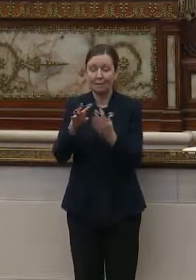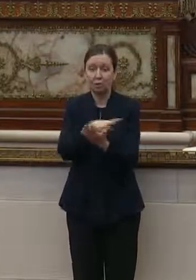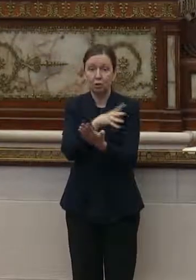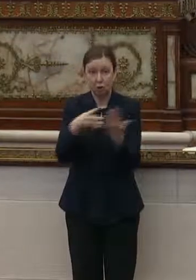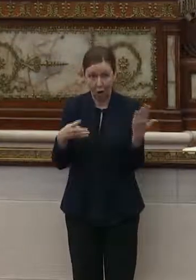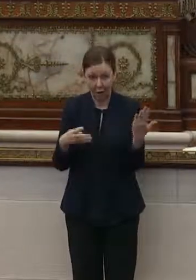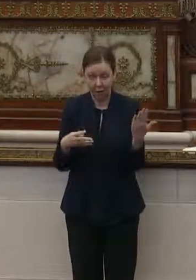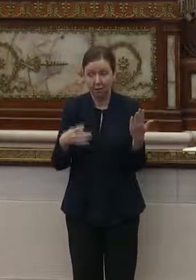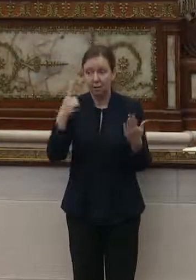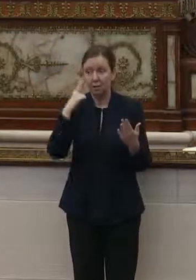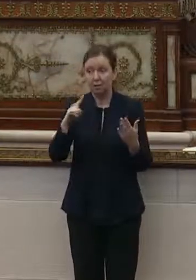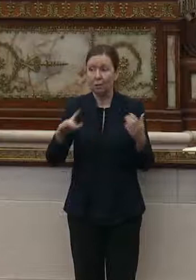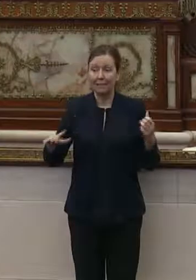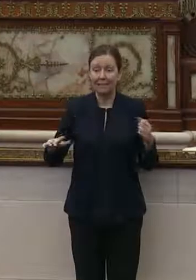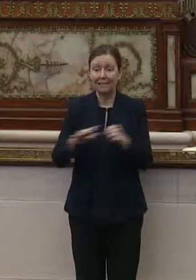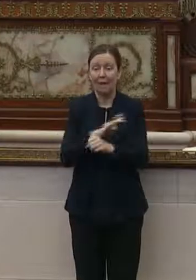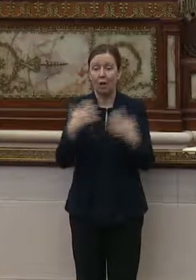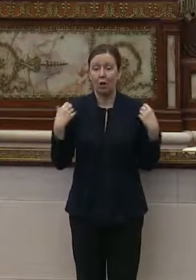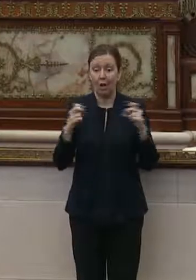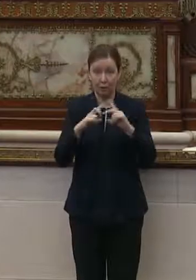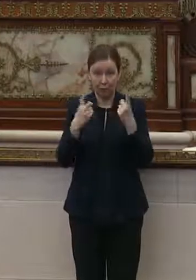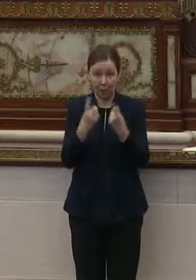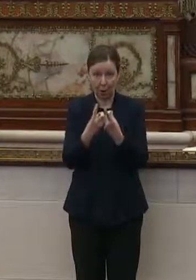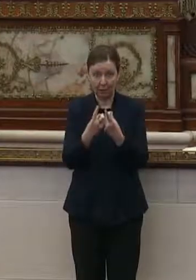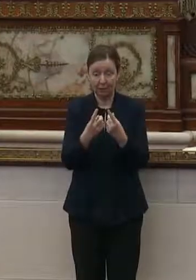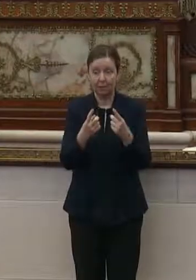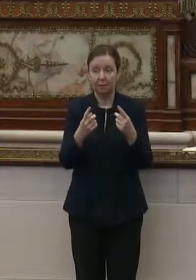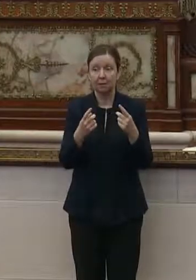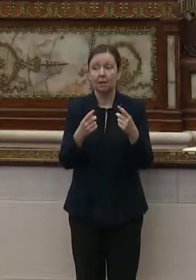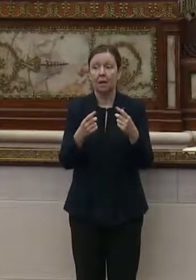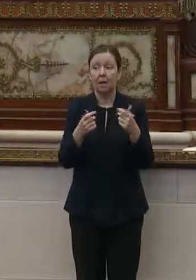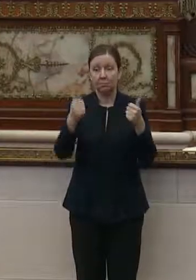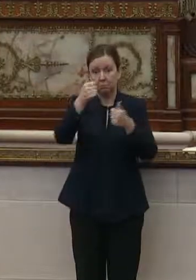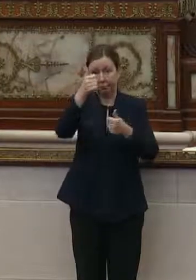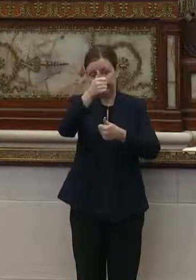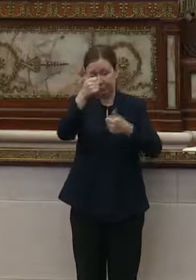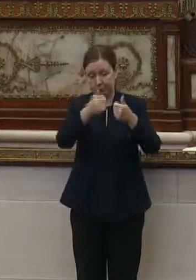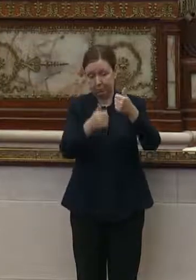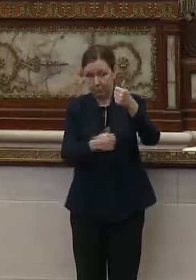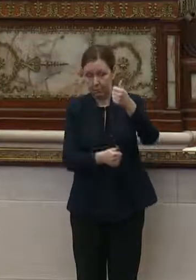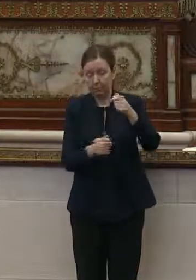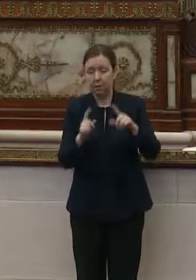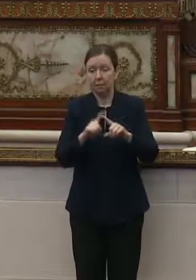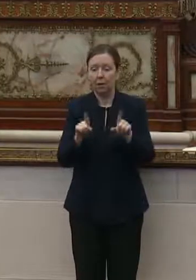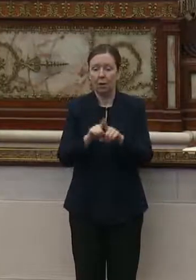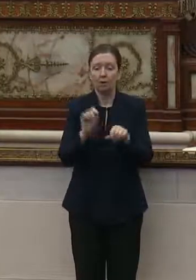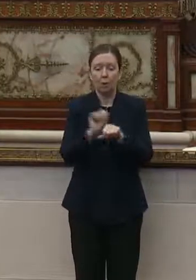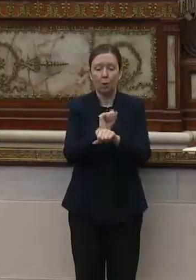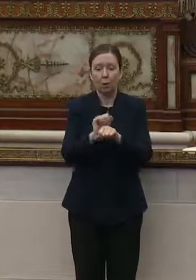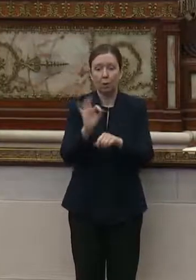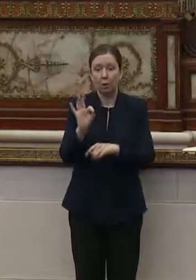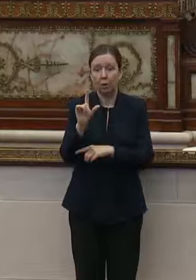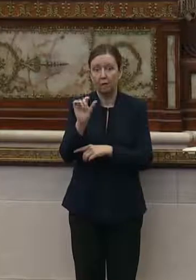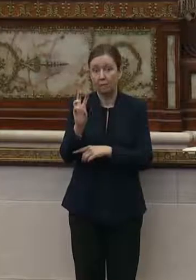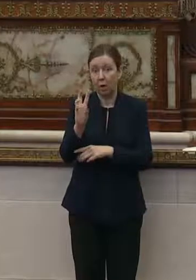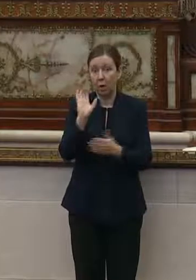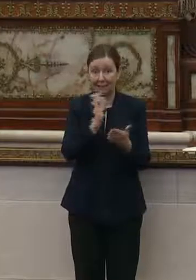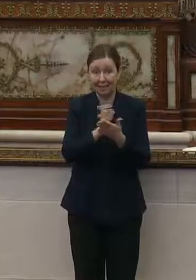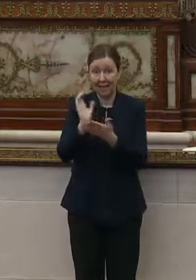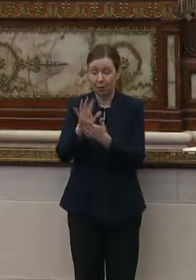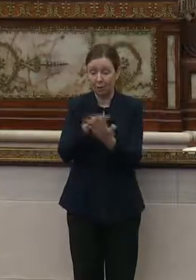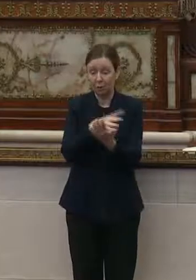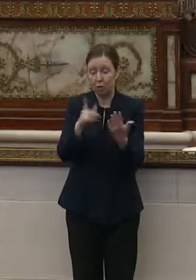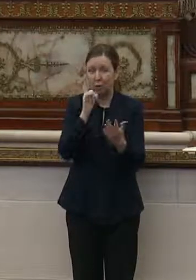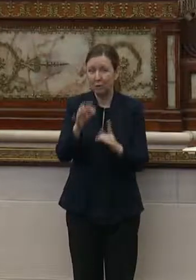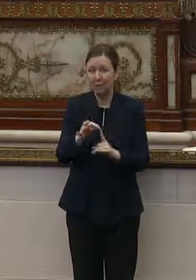chart for the entire health department, but also zero in on a workflow diagram chart of who is